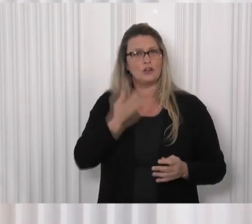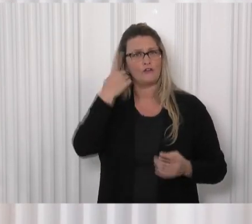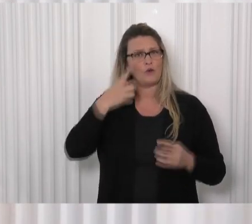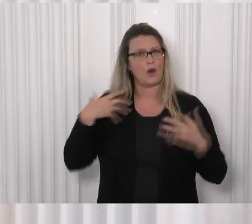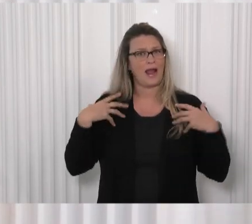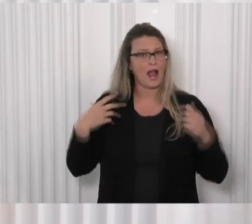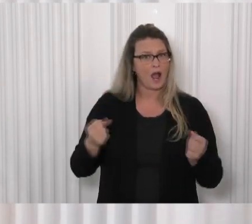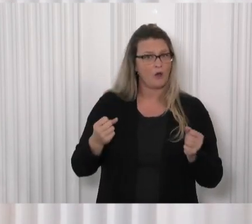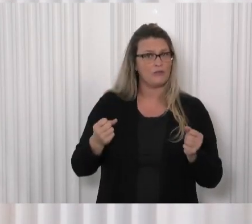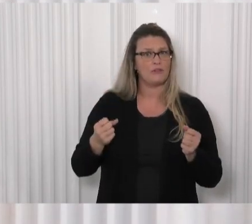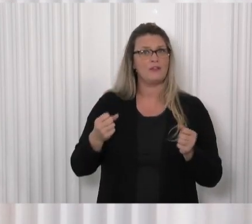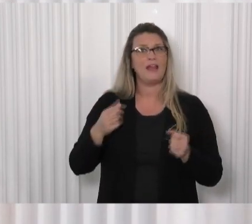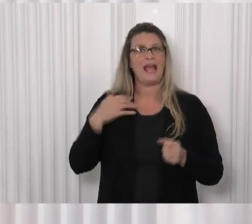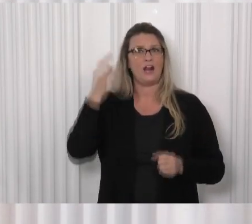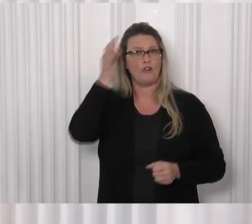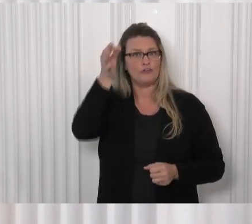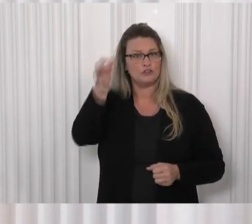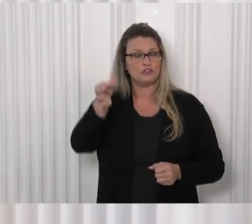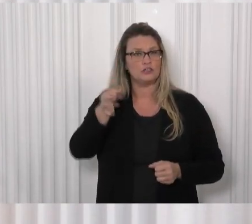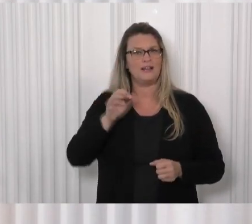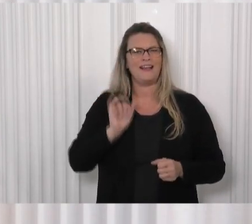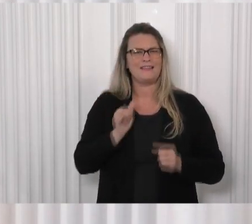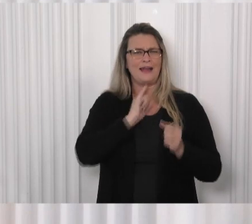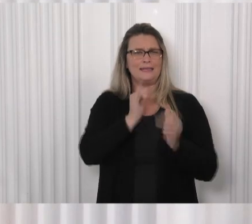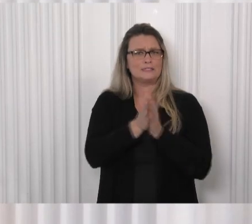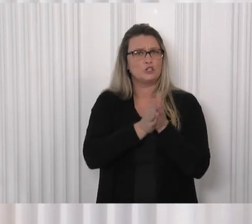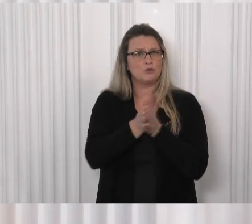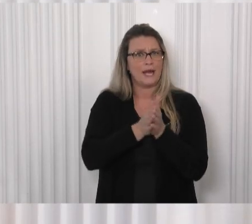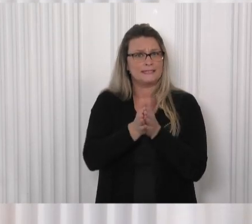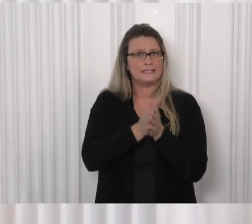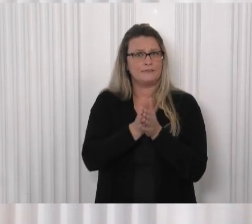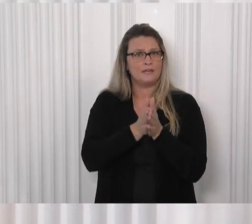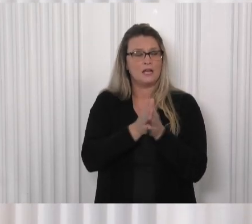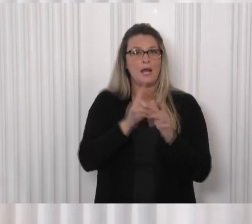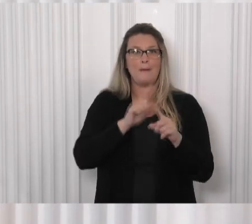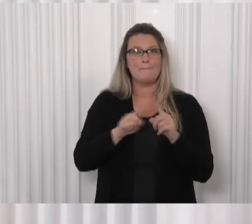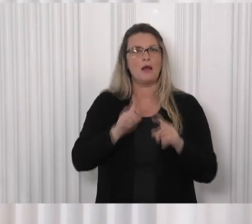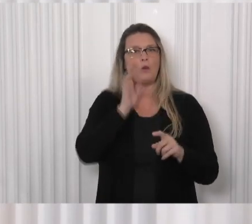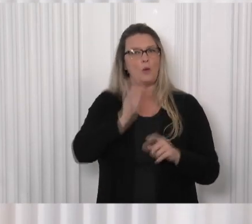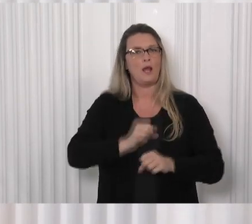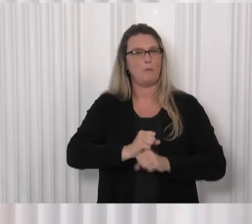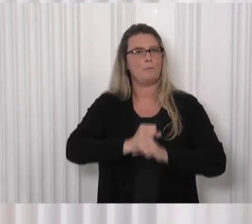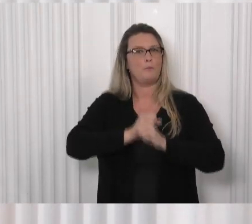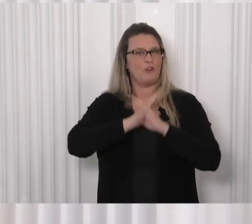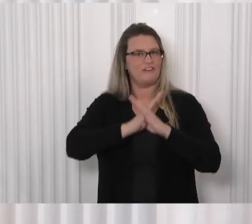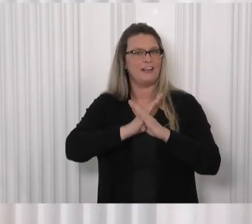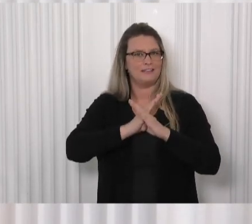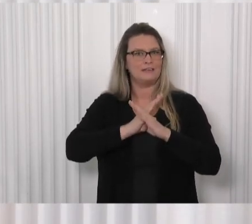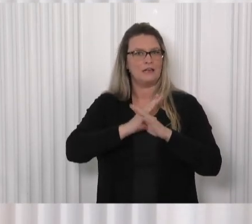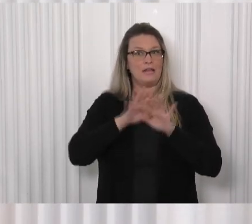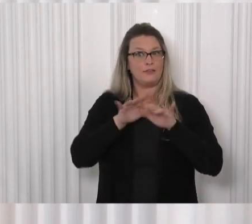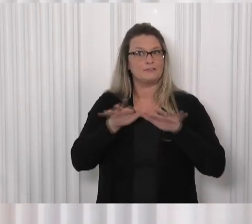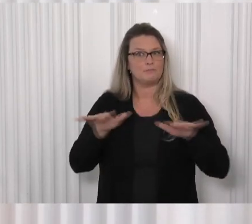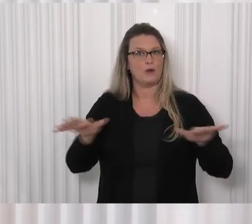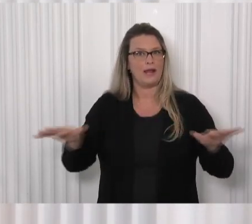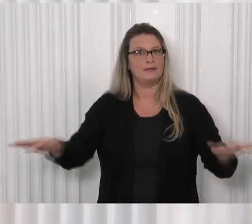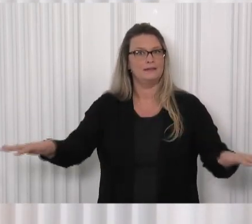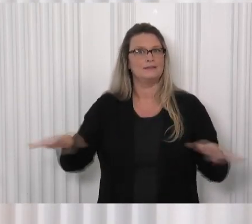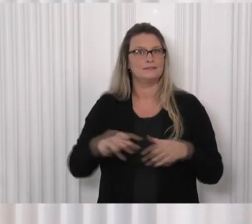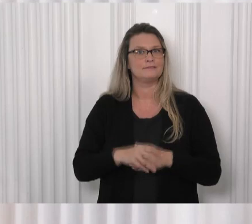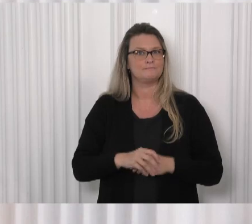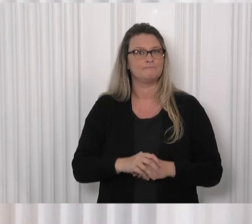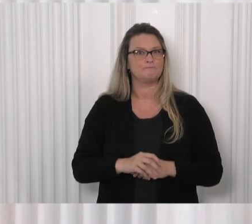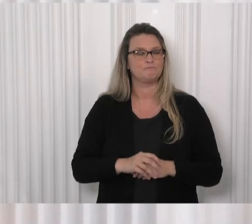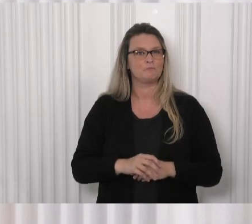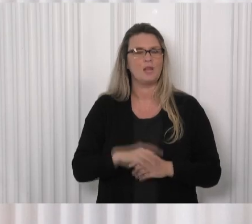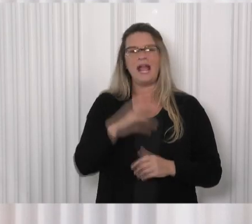moves being very aggressive that can keep that rate of spread of the coronavirus down enough to maintain the health assets.